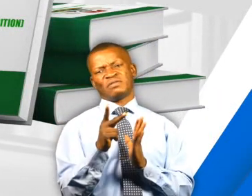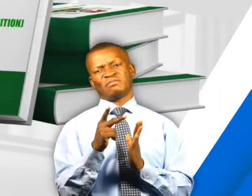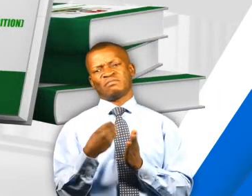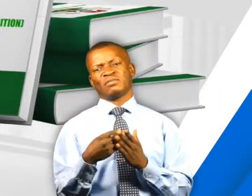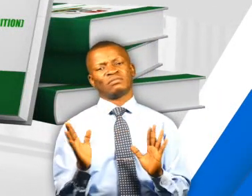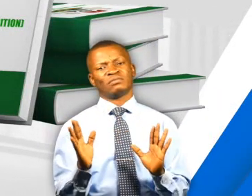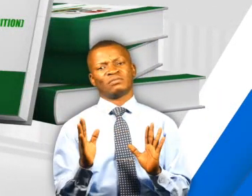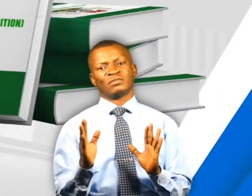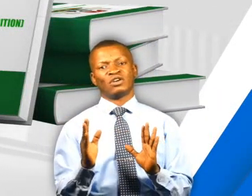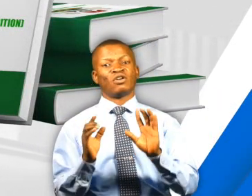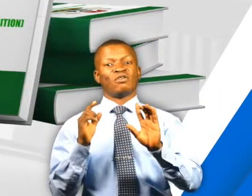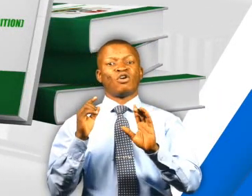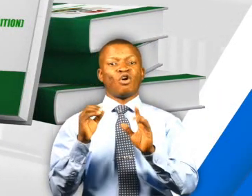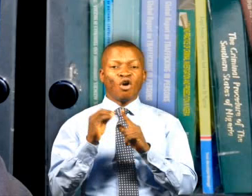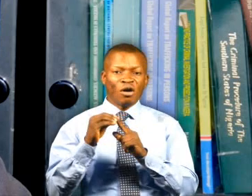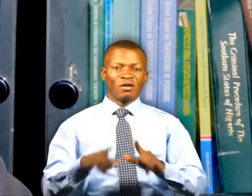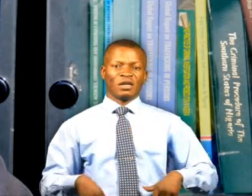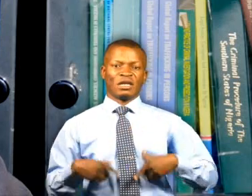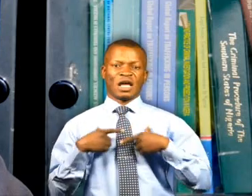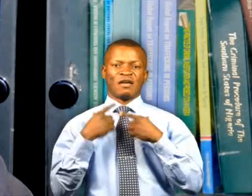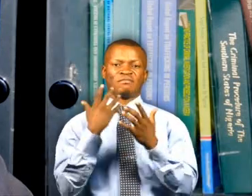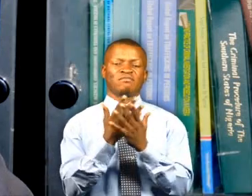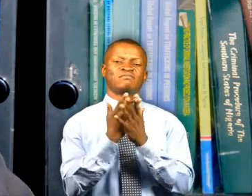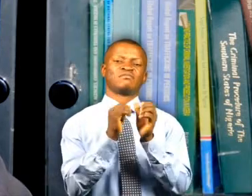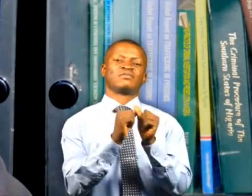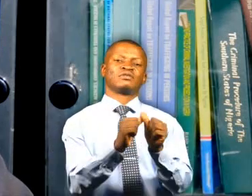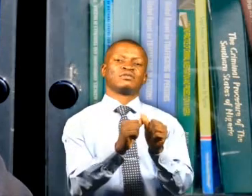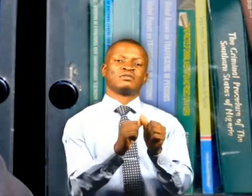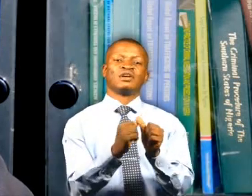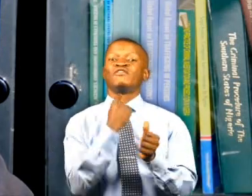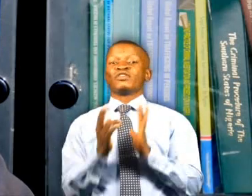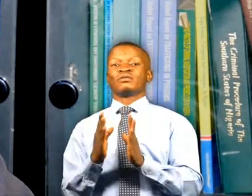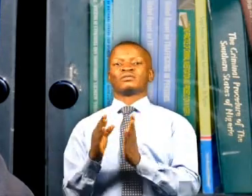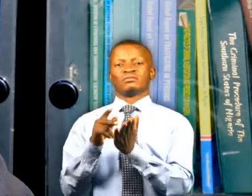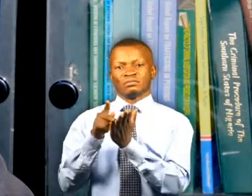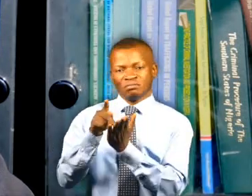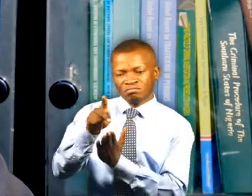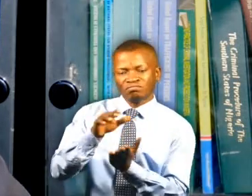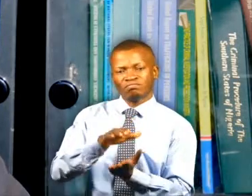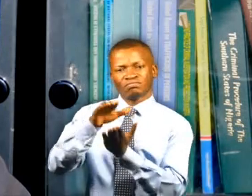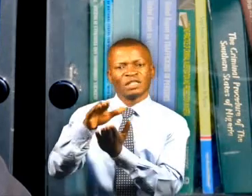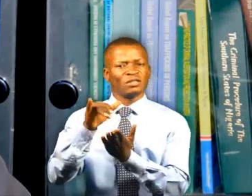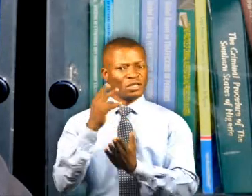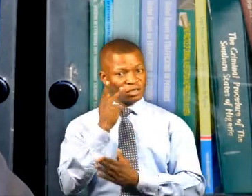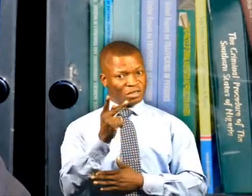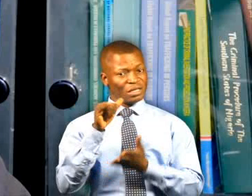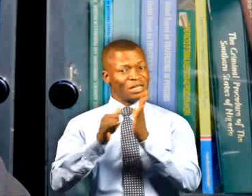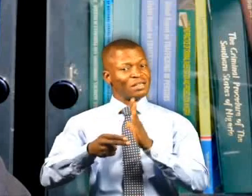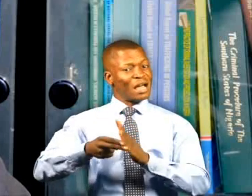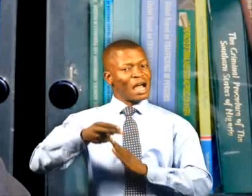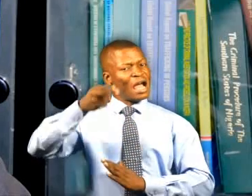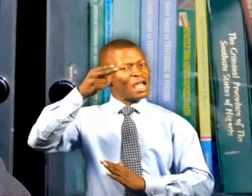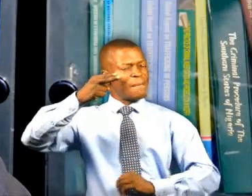of fine to life imprisonment. And also, the victim will also be compensated. So you see, that is